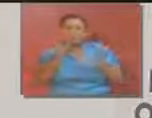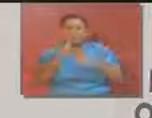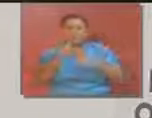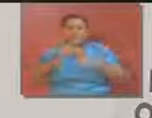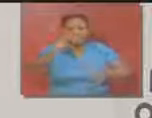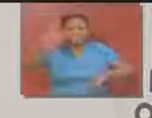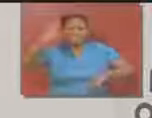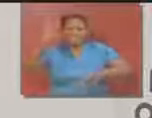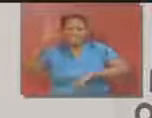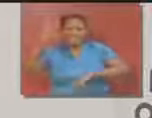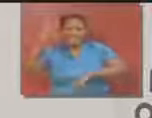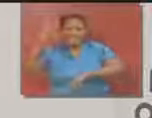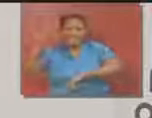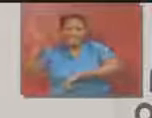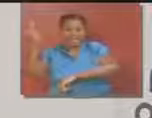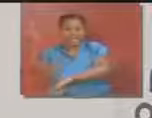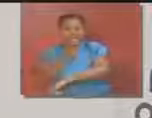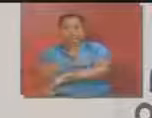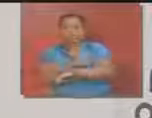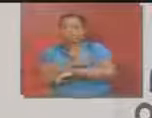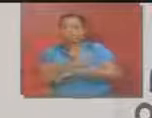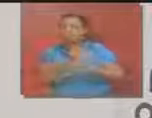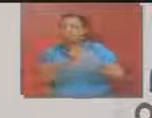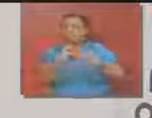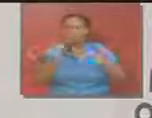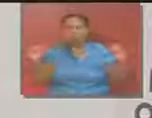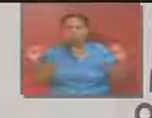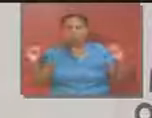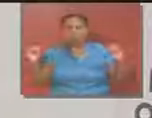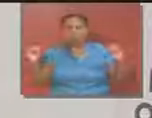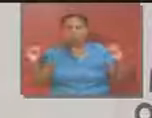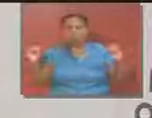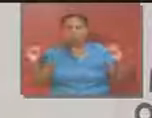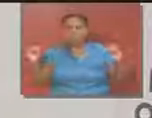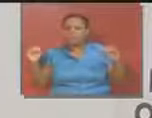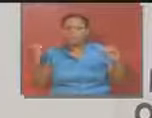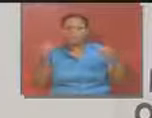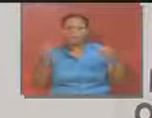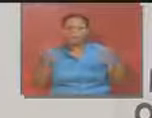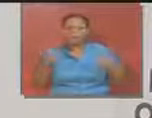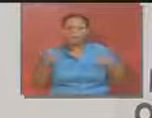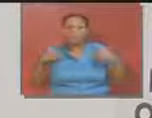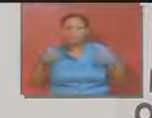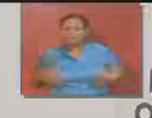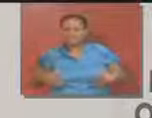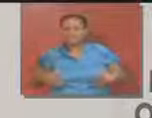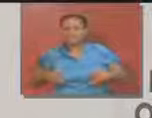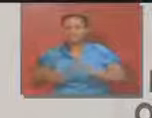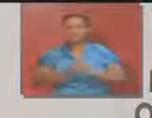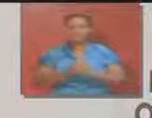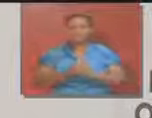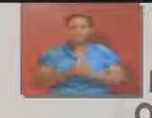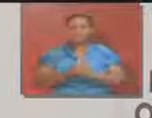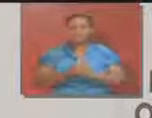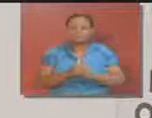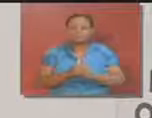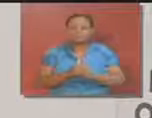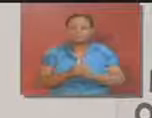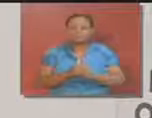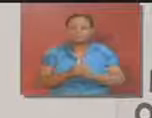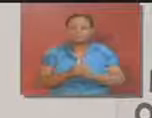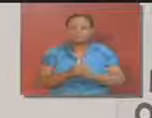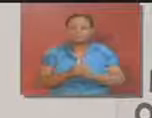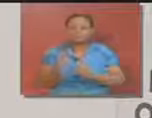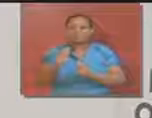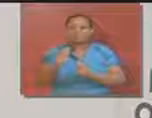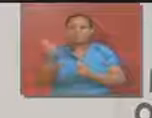the AstraZeneca, which is great news for those who are thrilled about having vaccinations. And the other thing to think about, what people